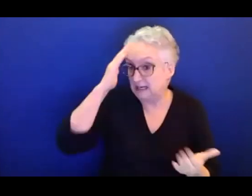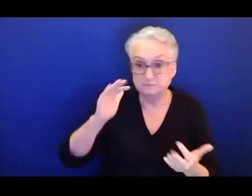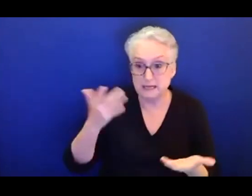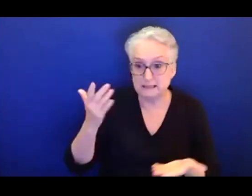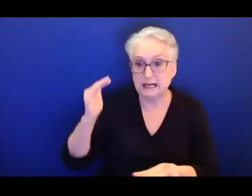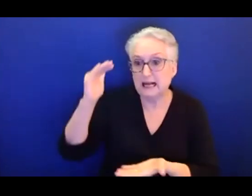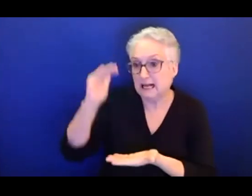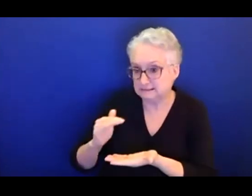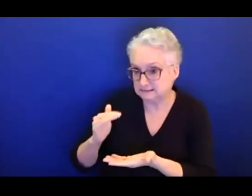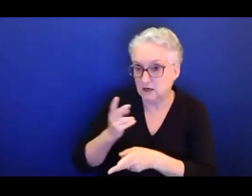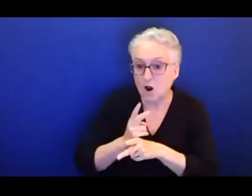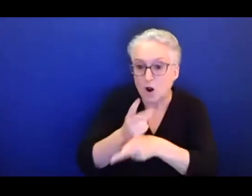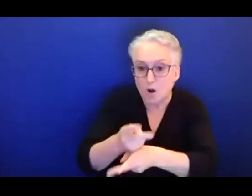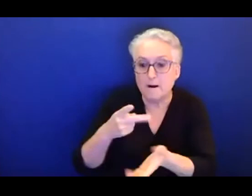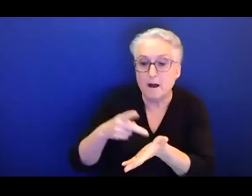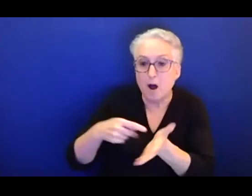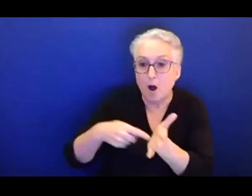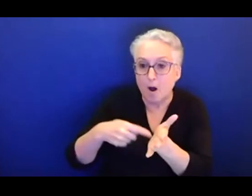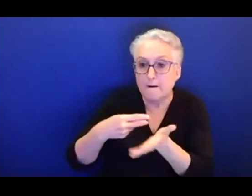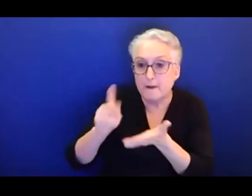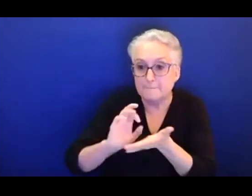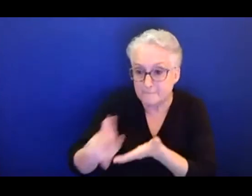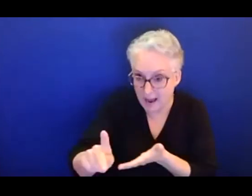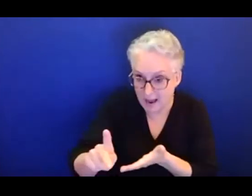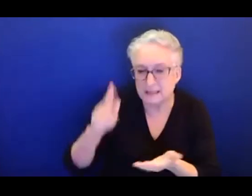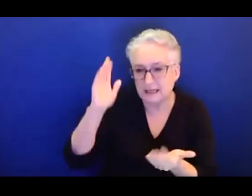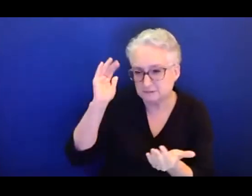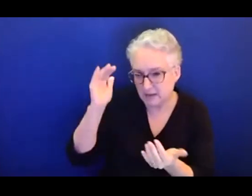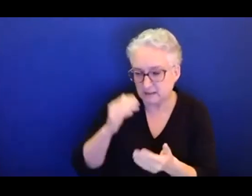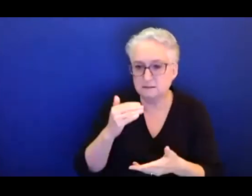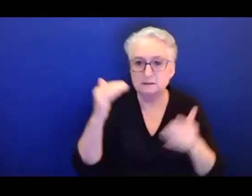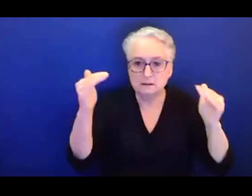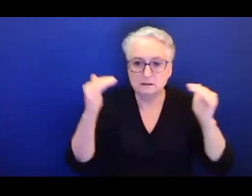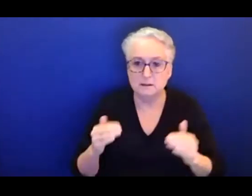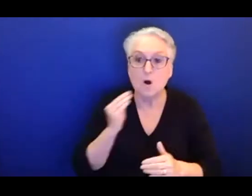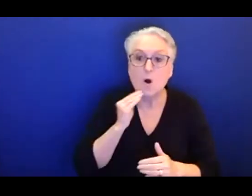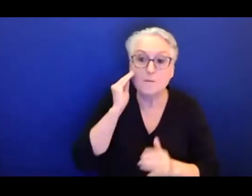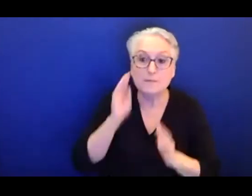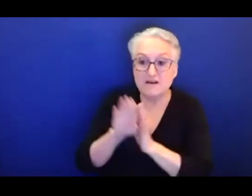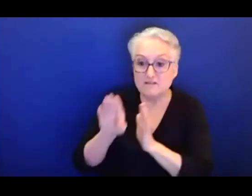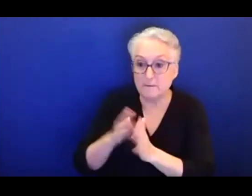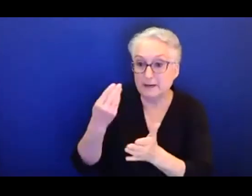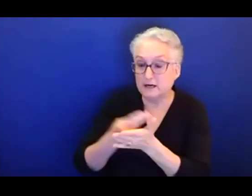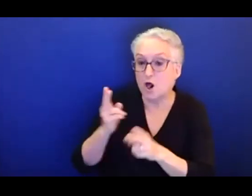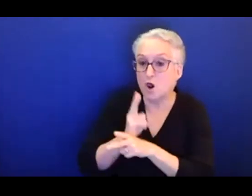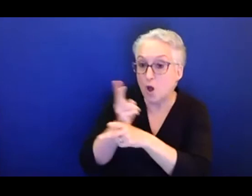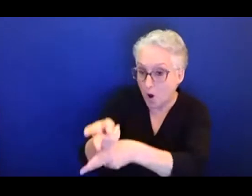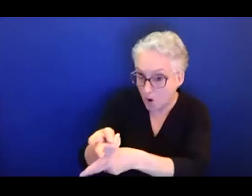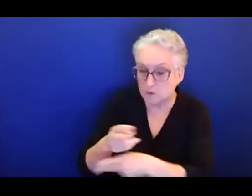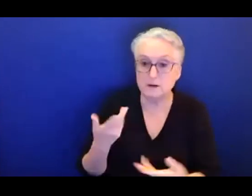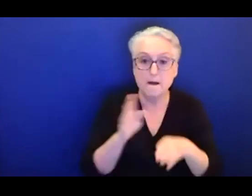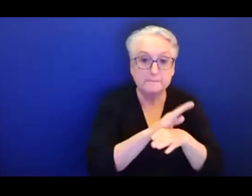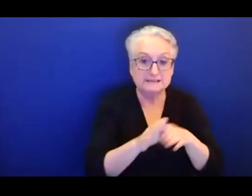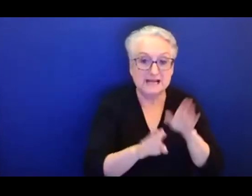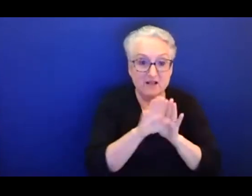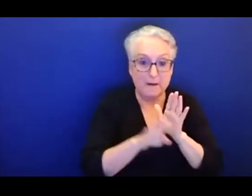is a result of either housing development loans or business loans that have to be repaid. When they're repaid, that